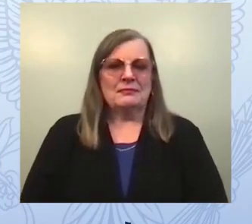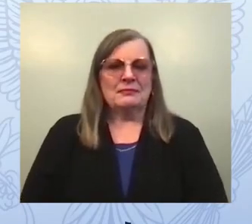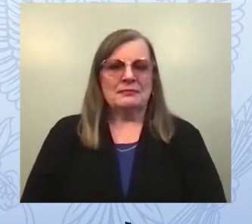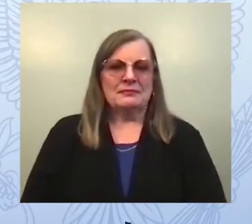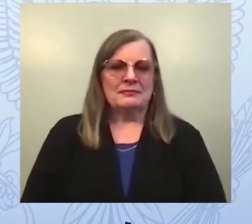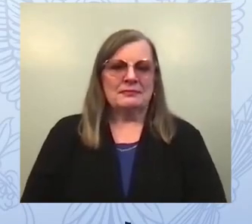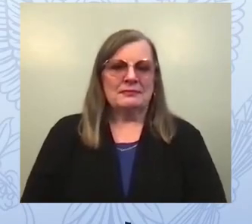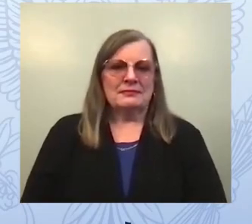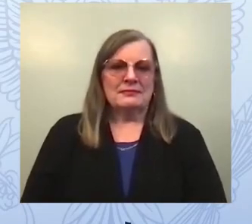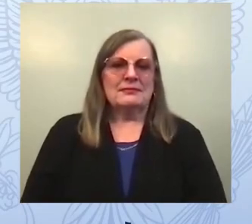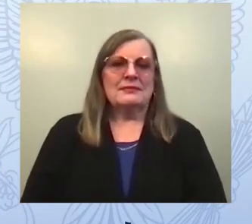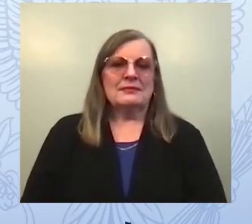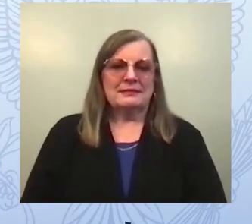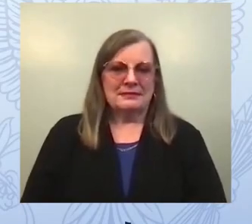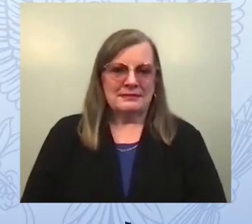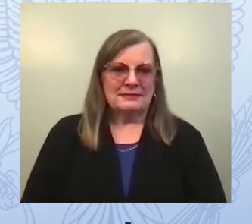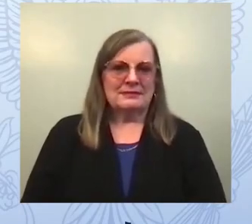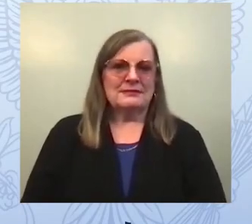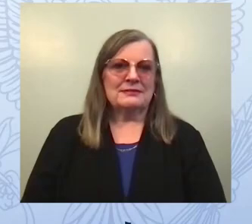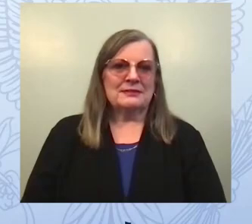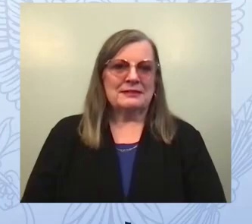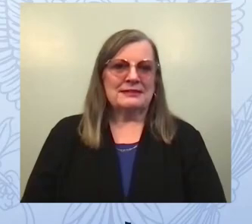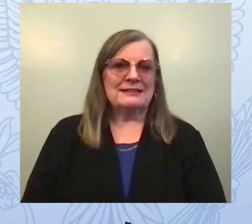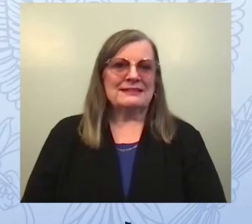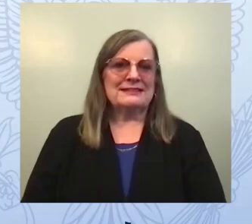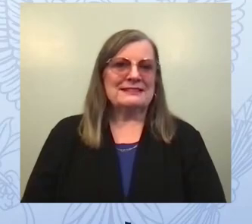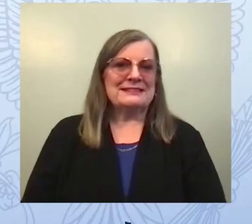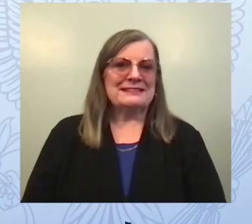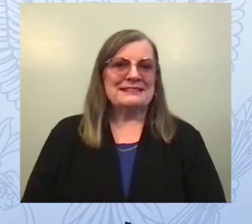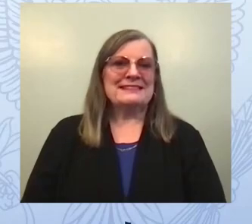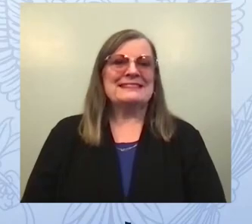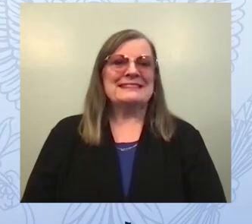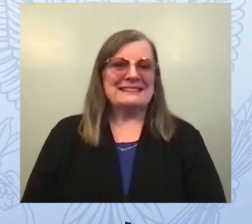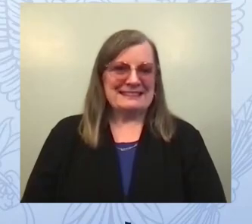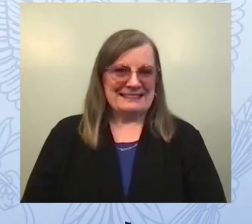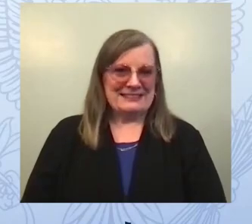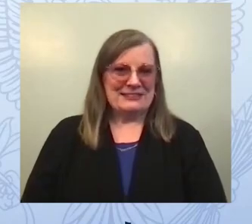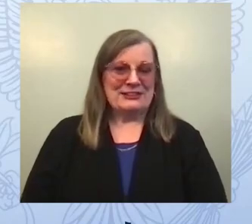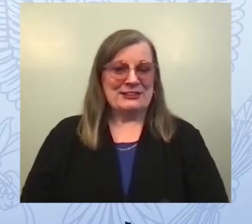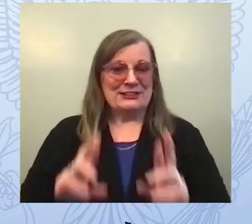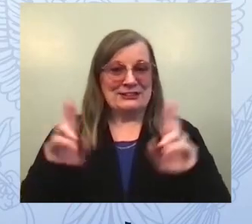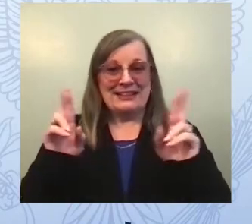wait till everybody gets up. Come on over.